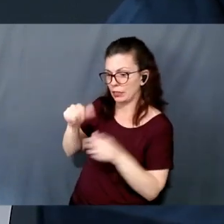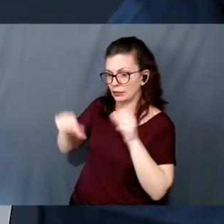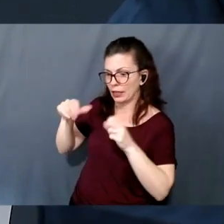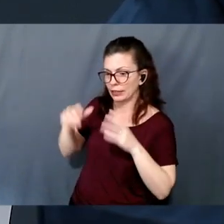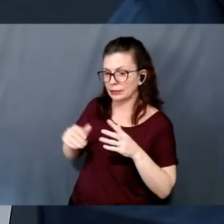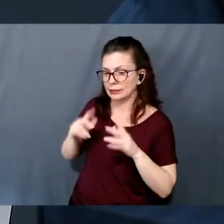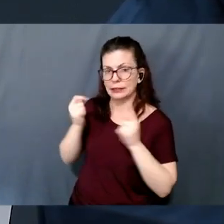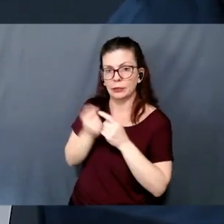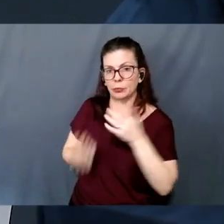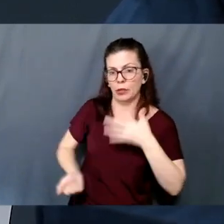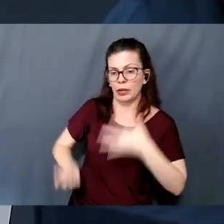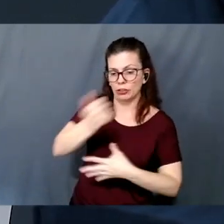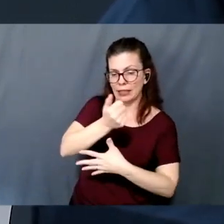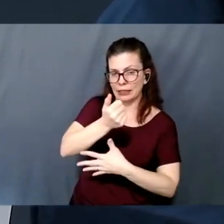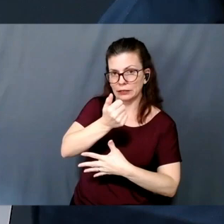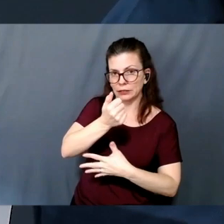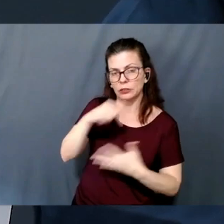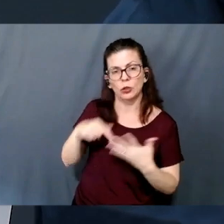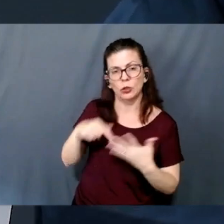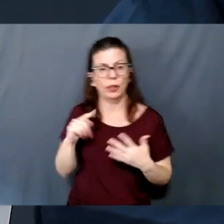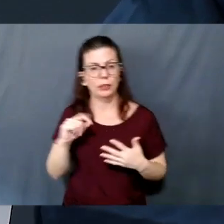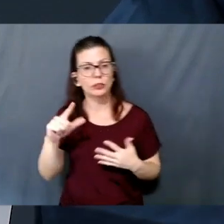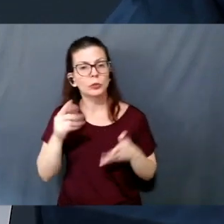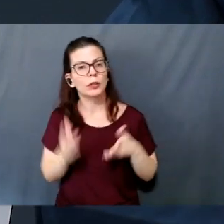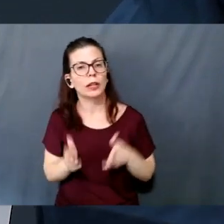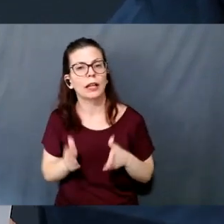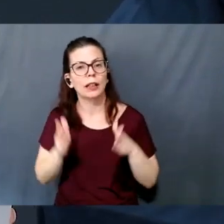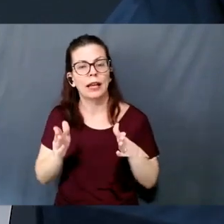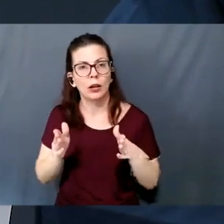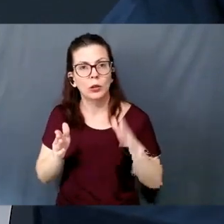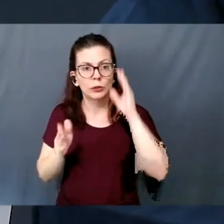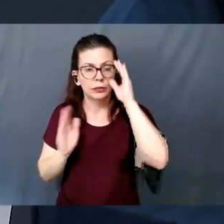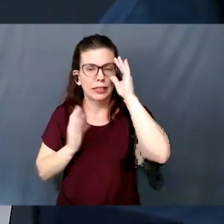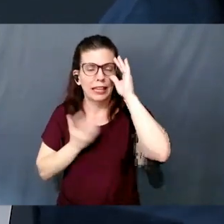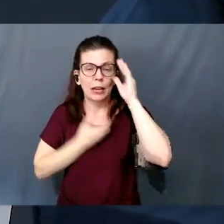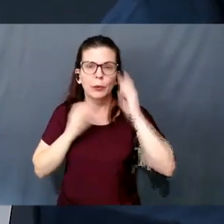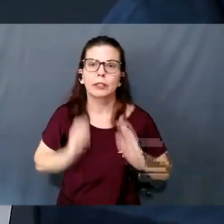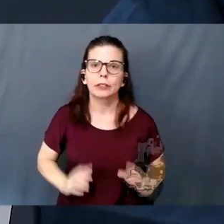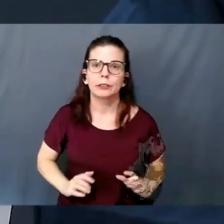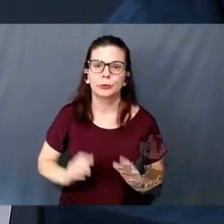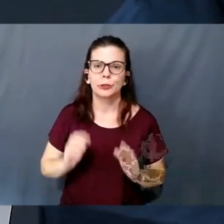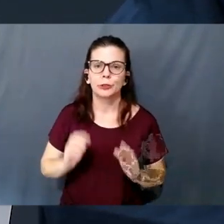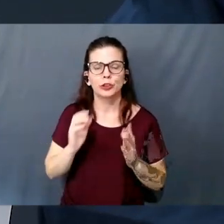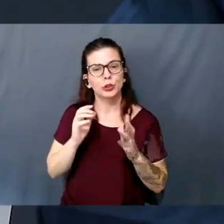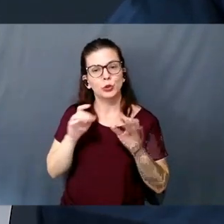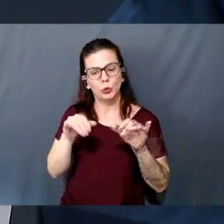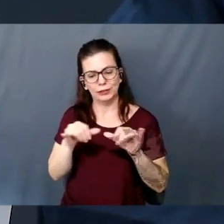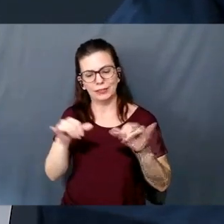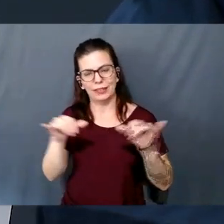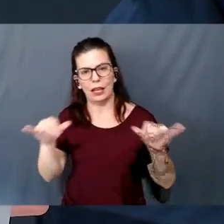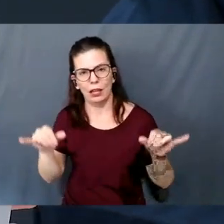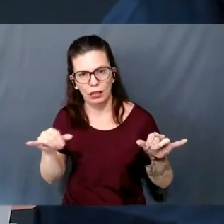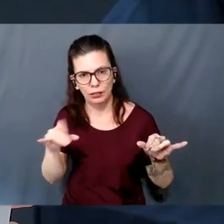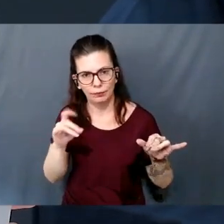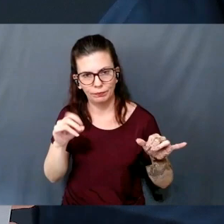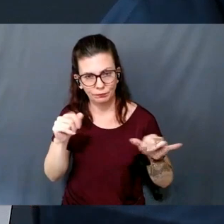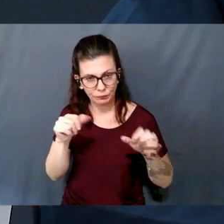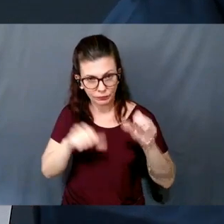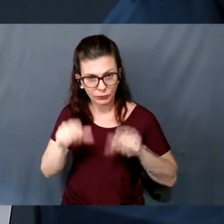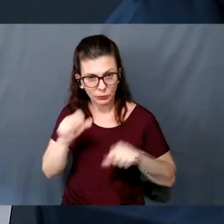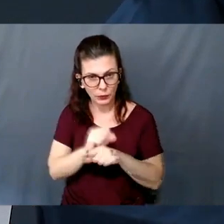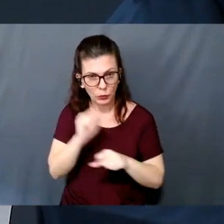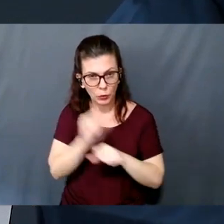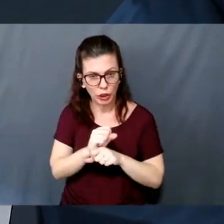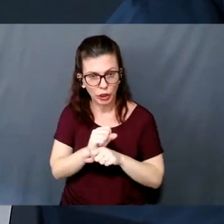so having a tool like this has allowed our customers to scale that data science work to a new persona who